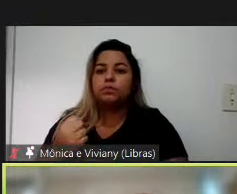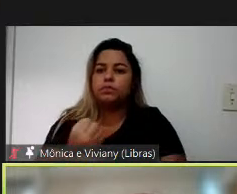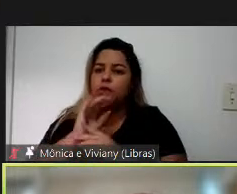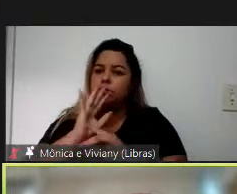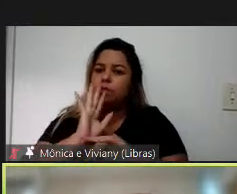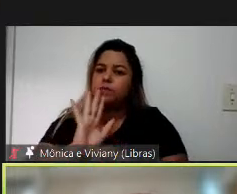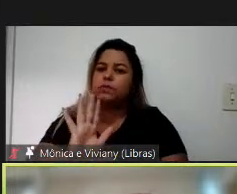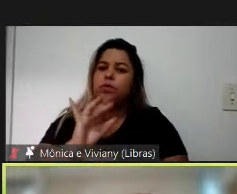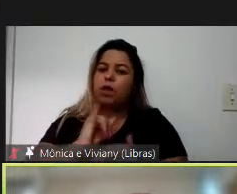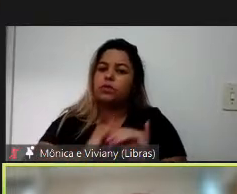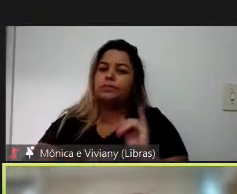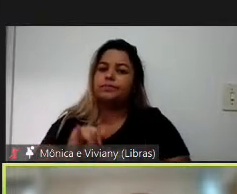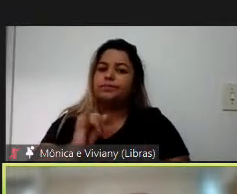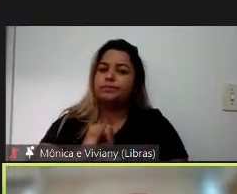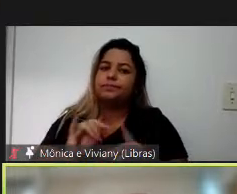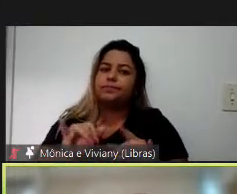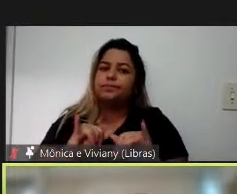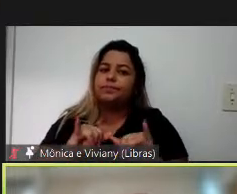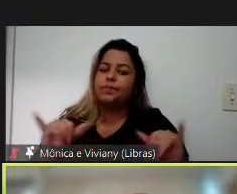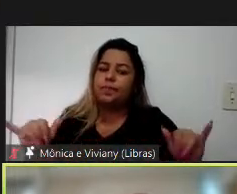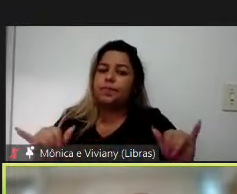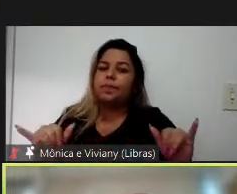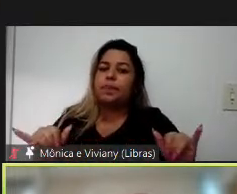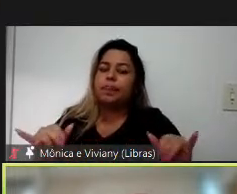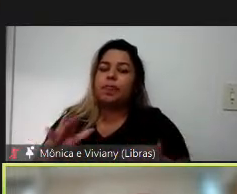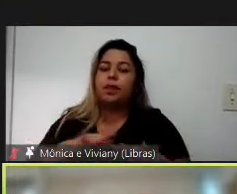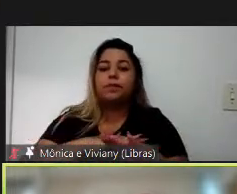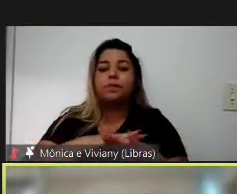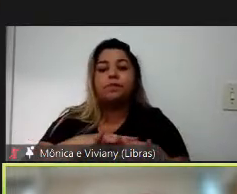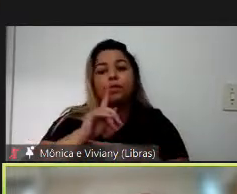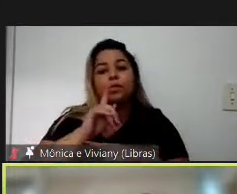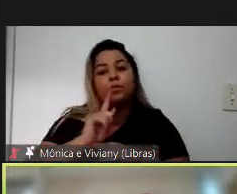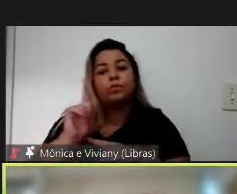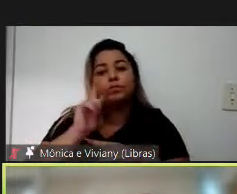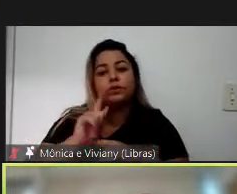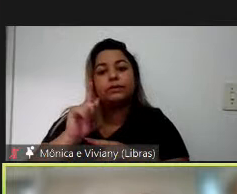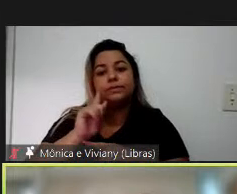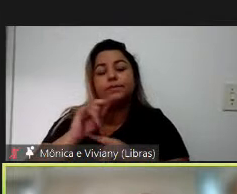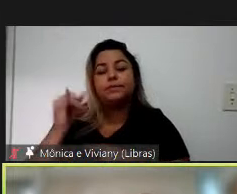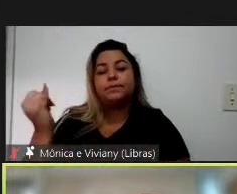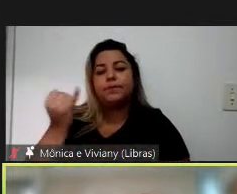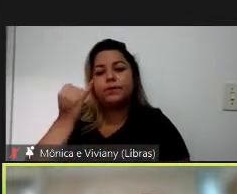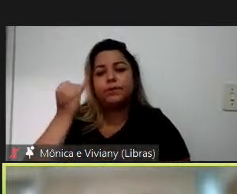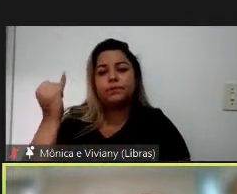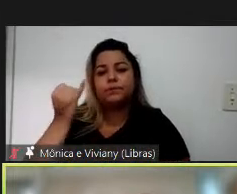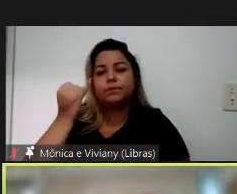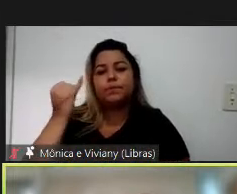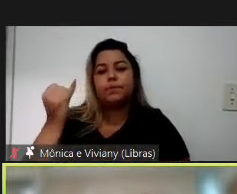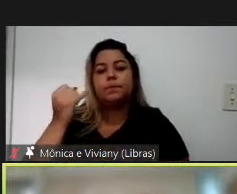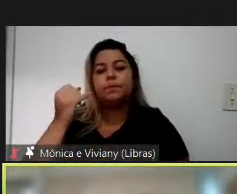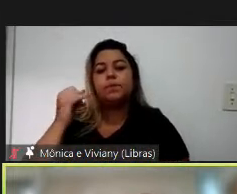to support the consolidation of the information and to talk with managers about the importance to